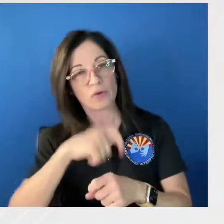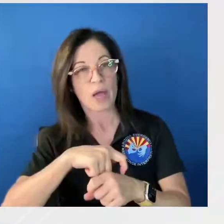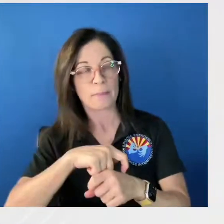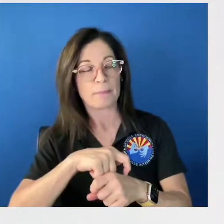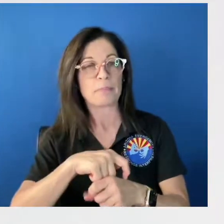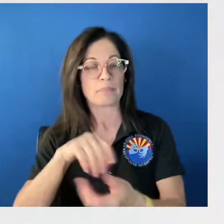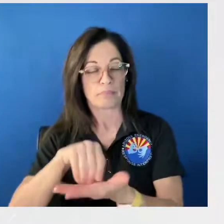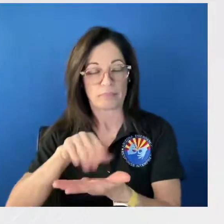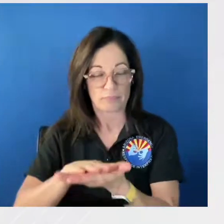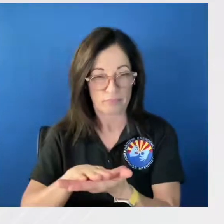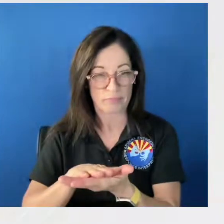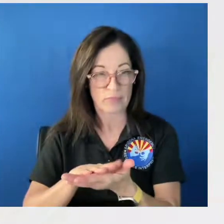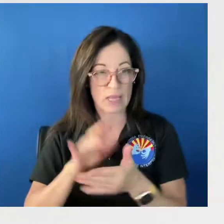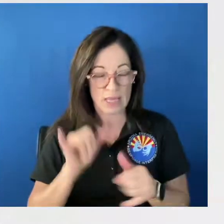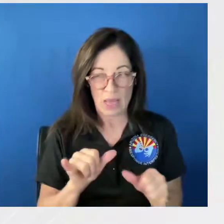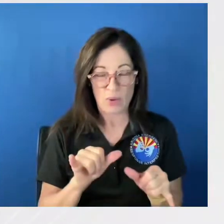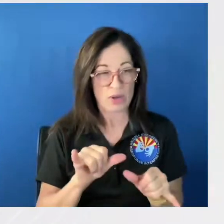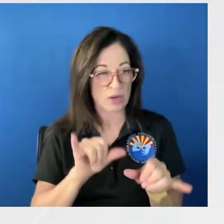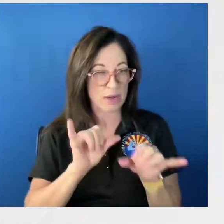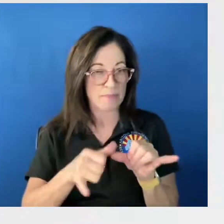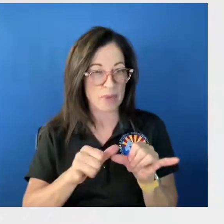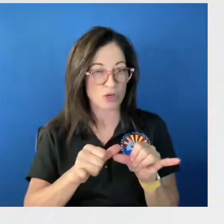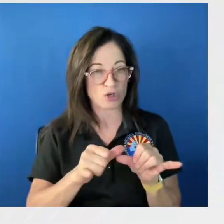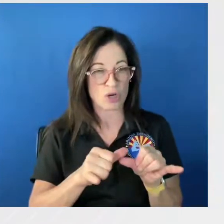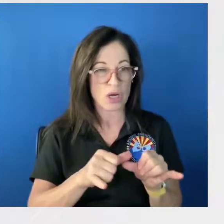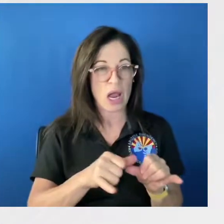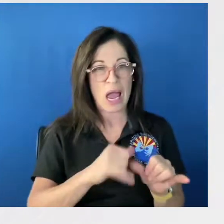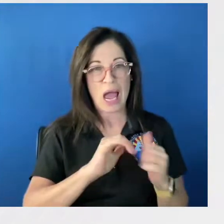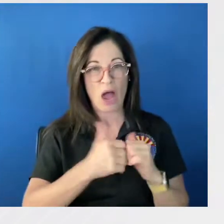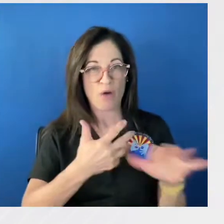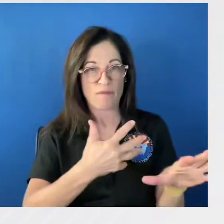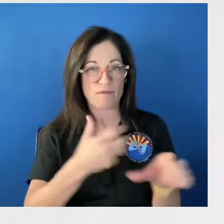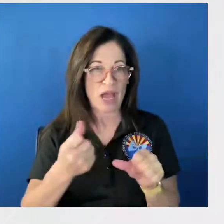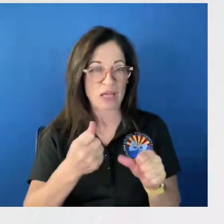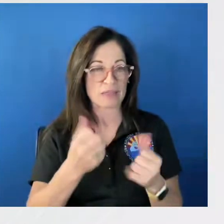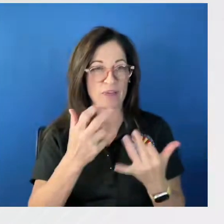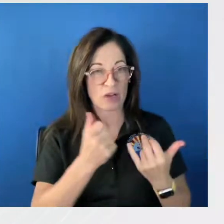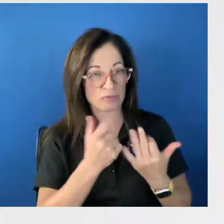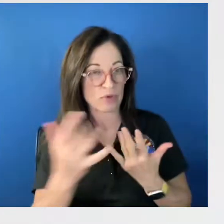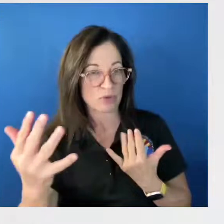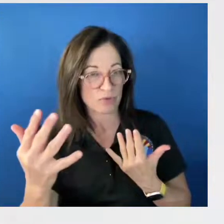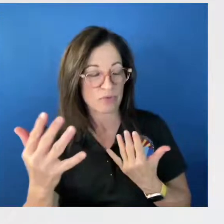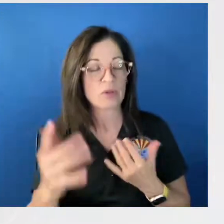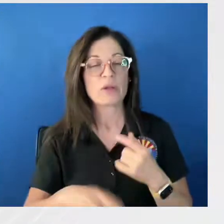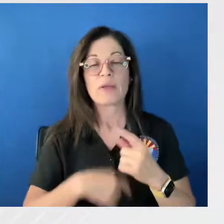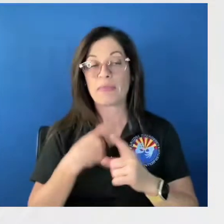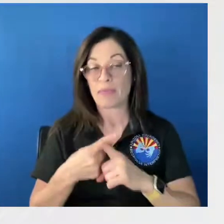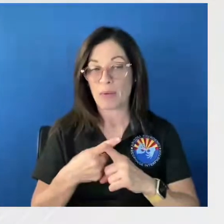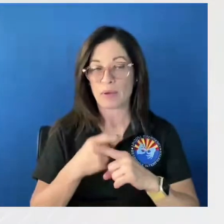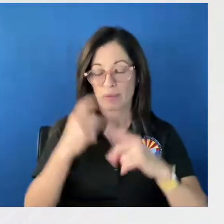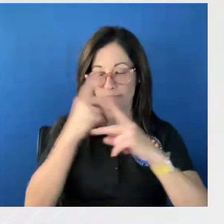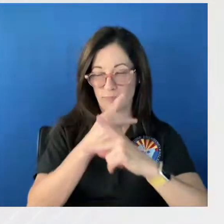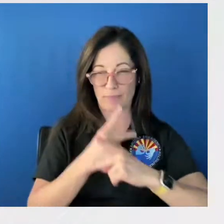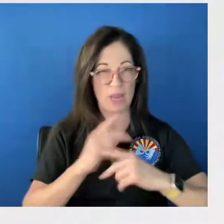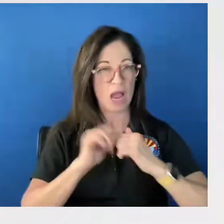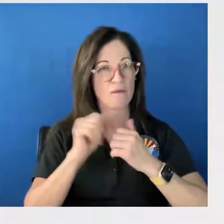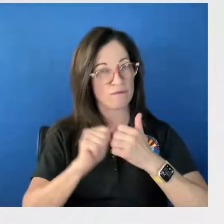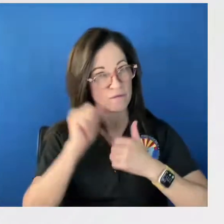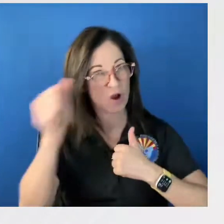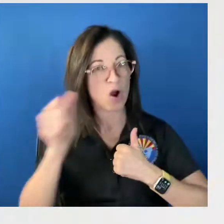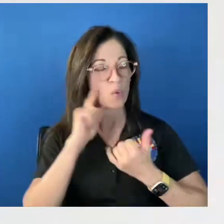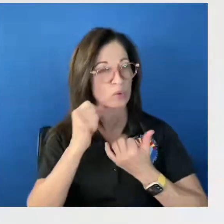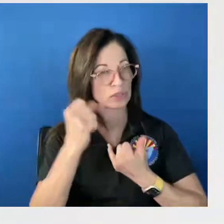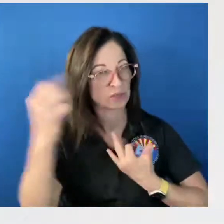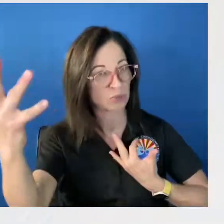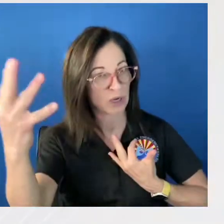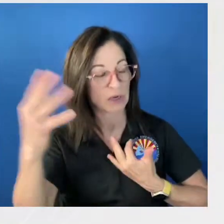able to gauge the rate of spread, how fast it's driving down the road, if you will. And then we're able to calculate how far it's going to go out. When